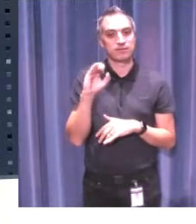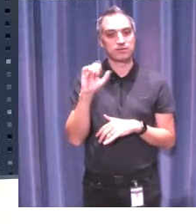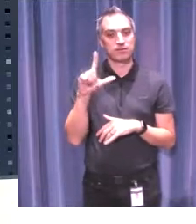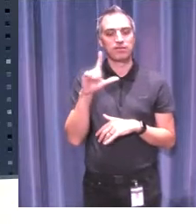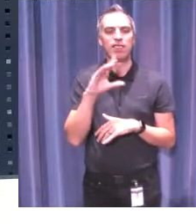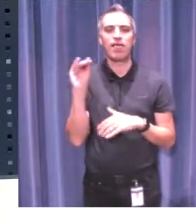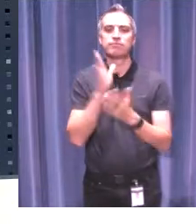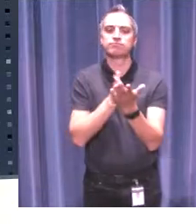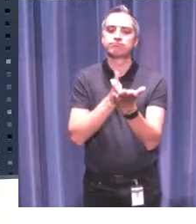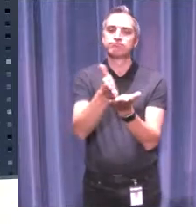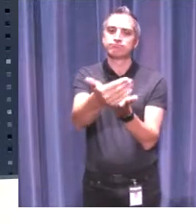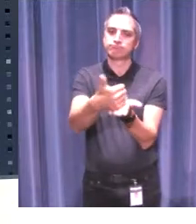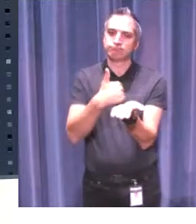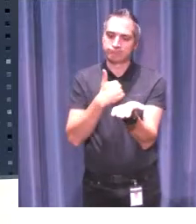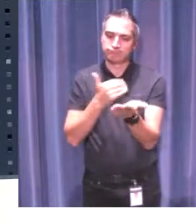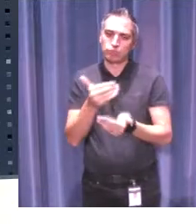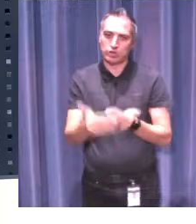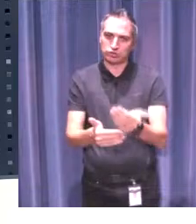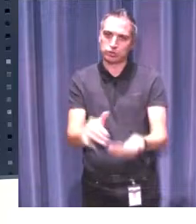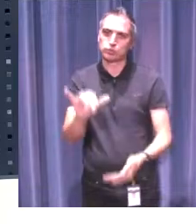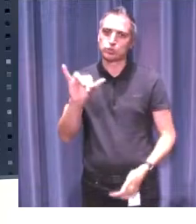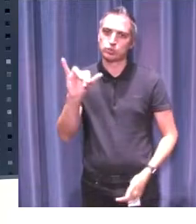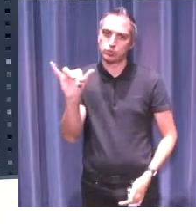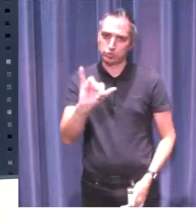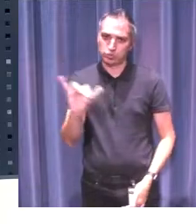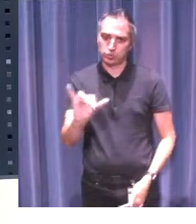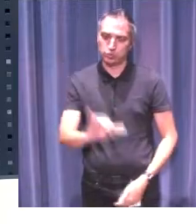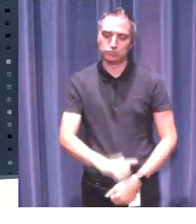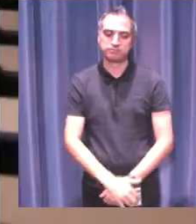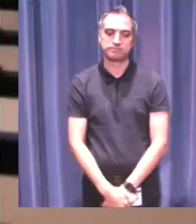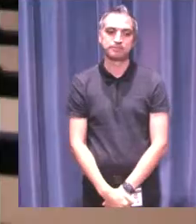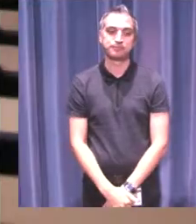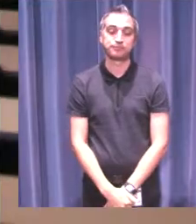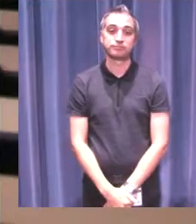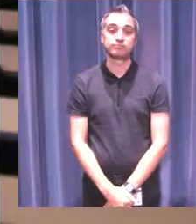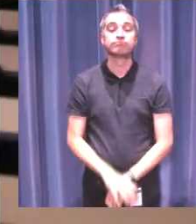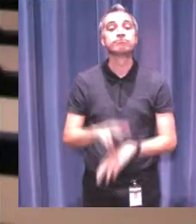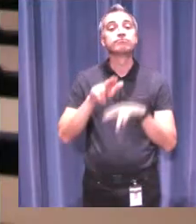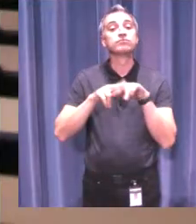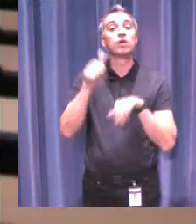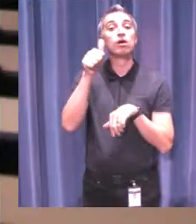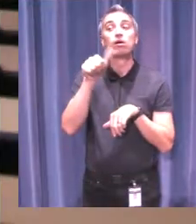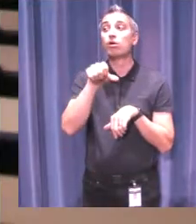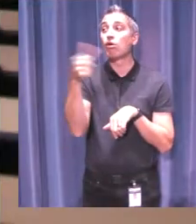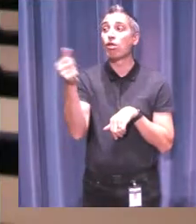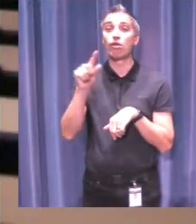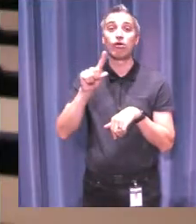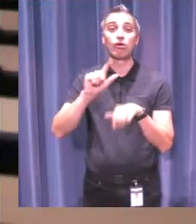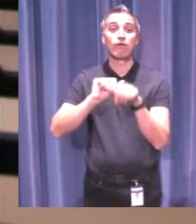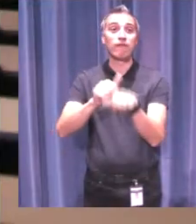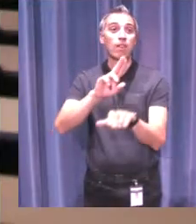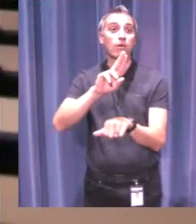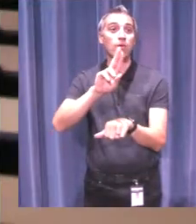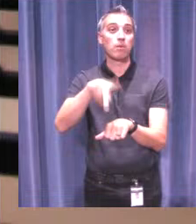are ultimately important as well. Are there follow-up questions to that?